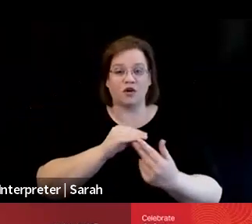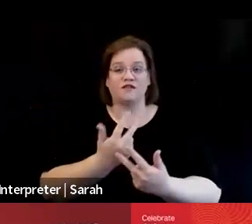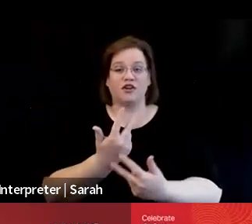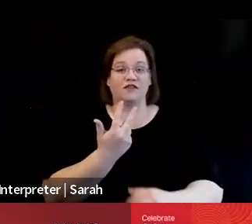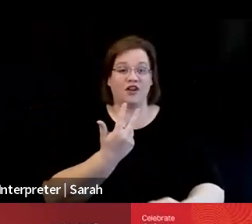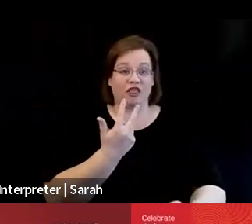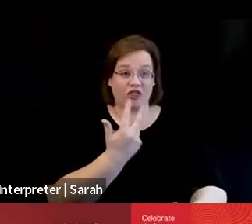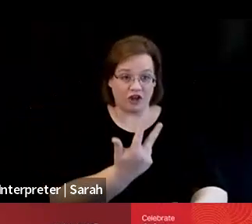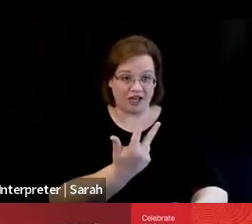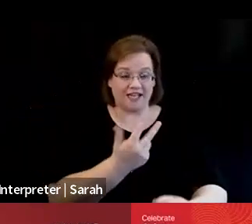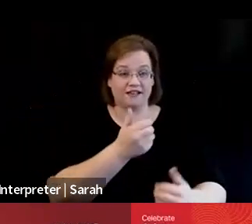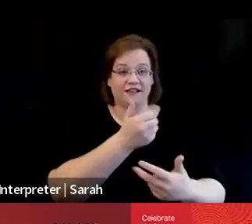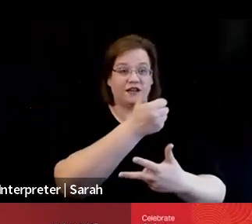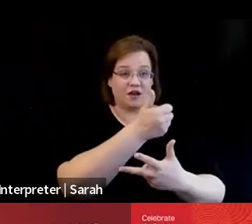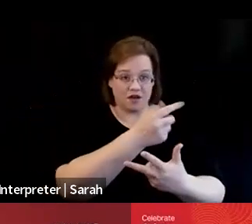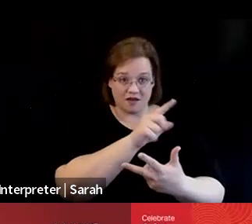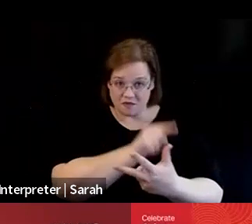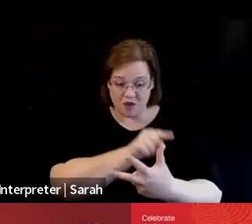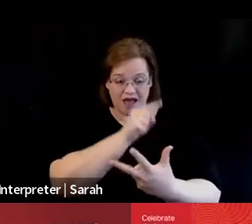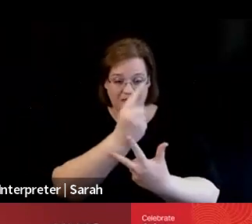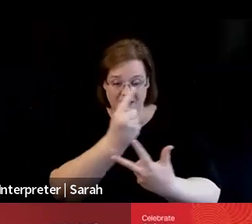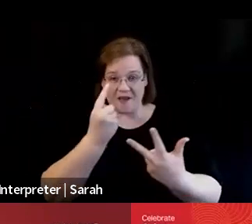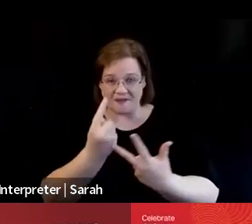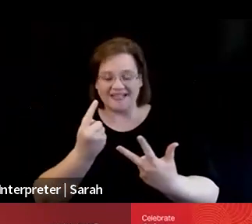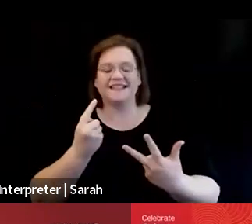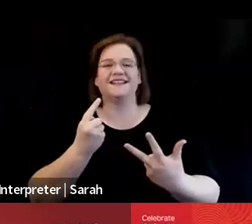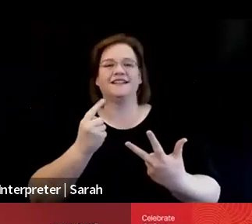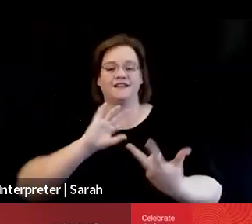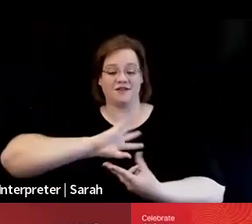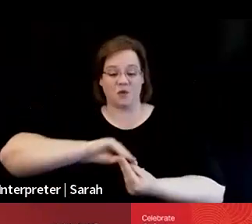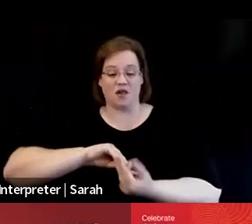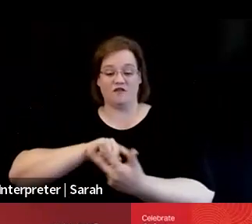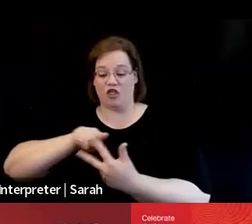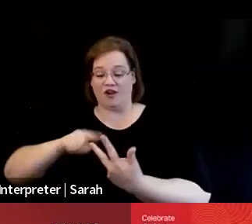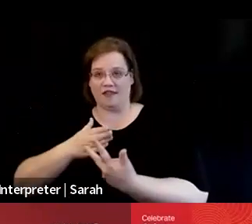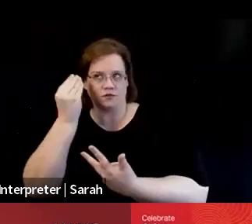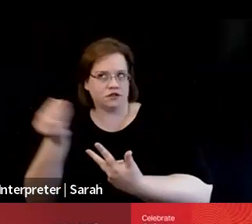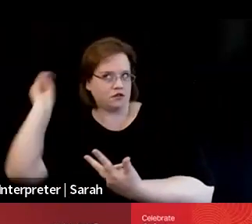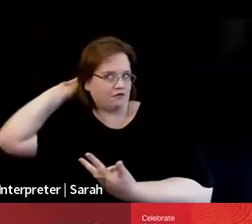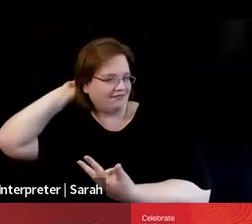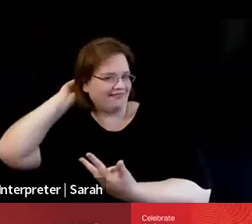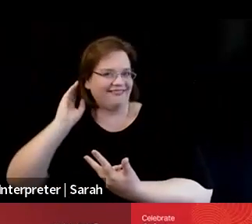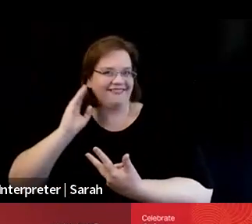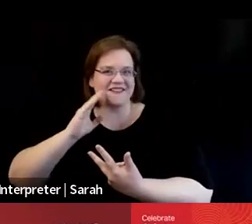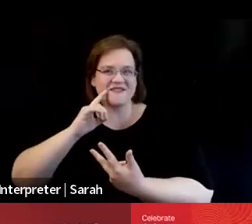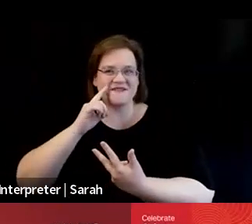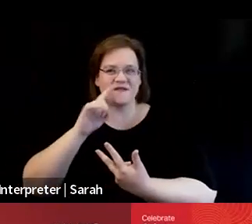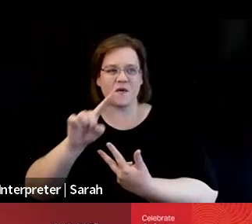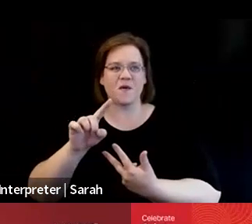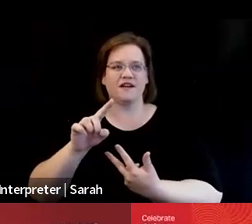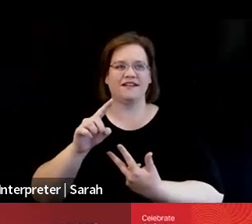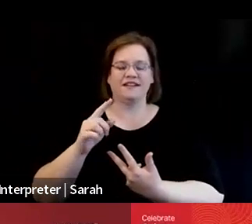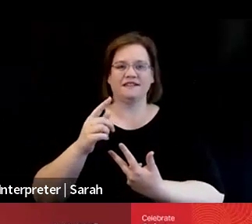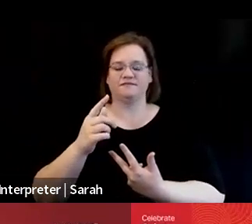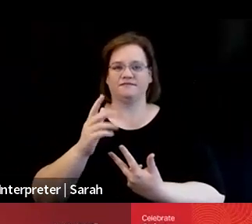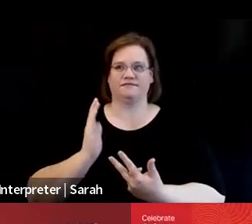takeaways. So each of you will pick one takeaway. We'll have a total of 3 things that we can take home for to